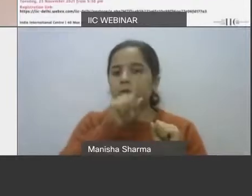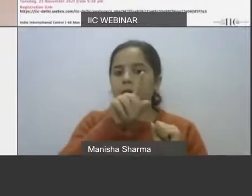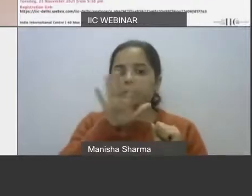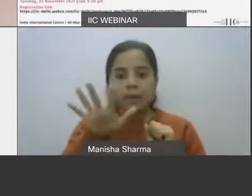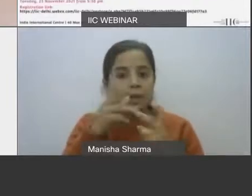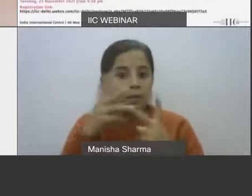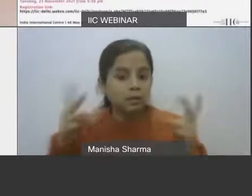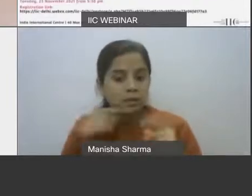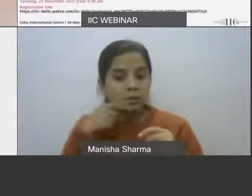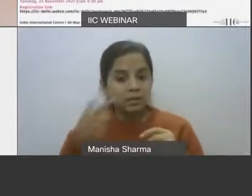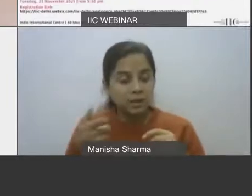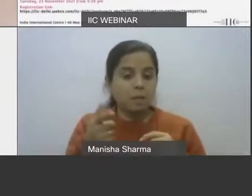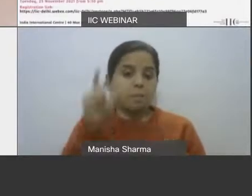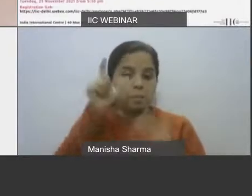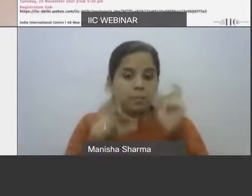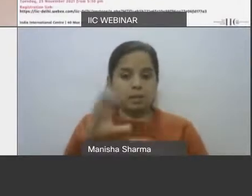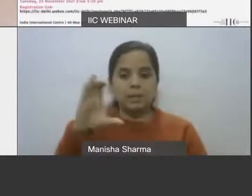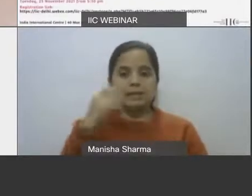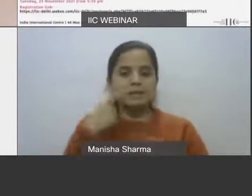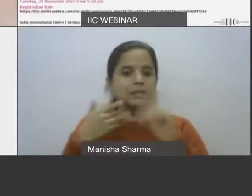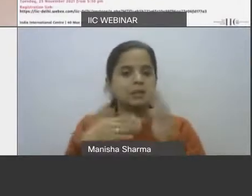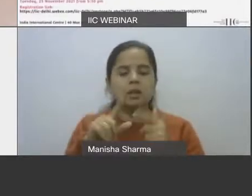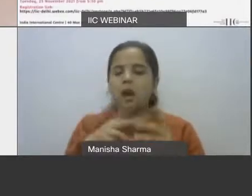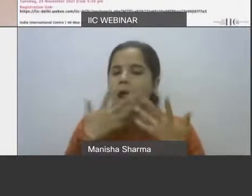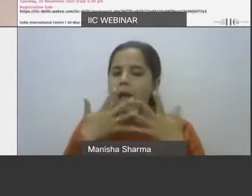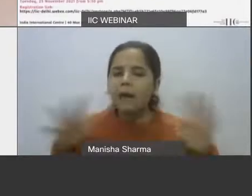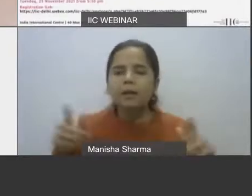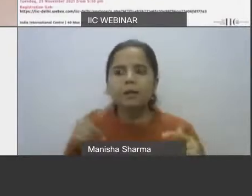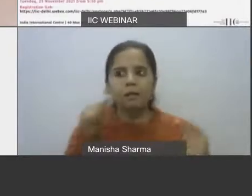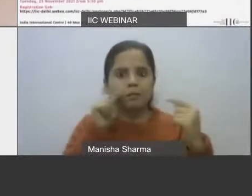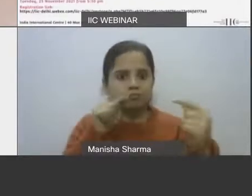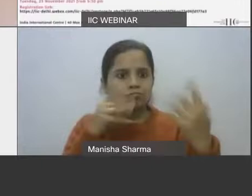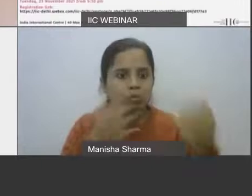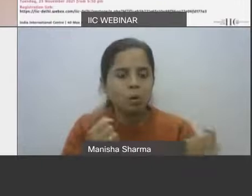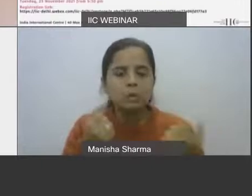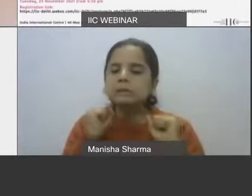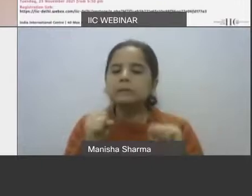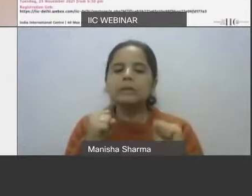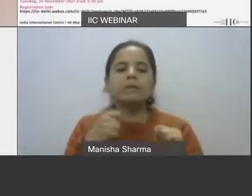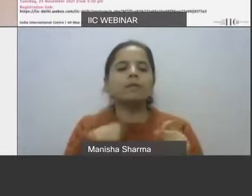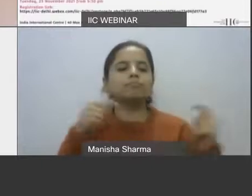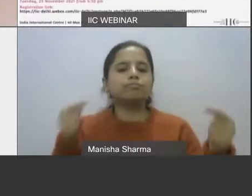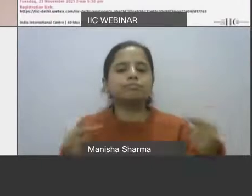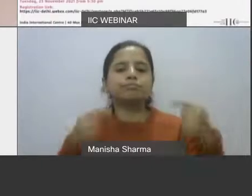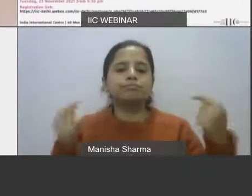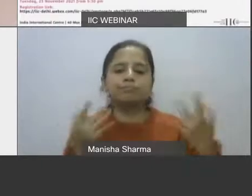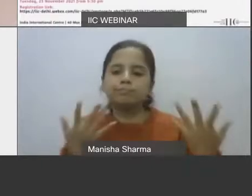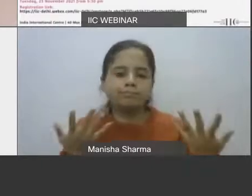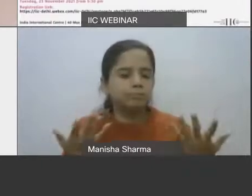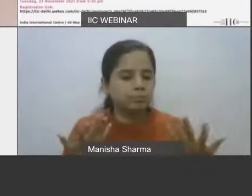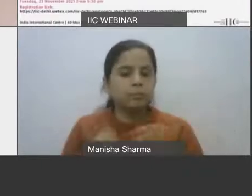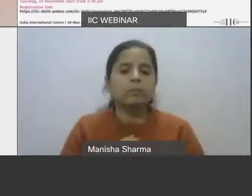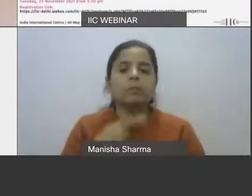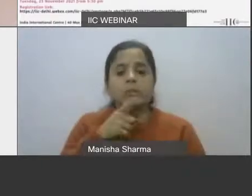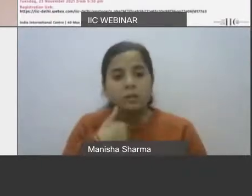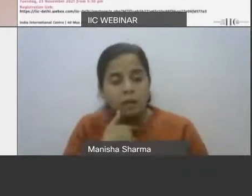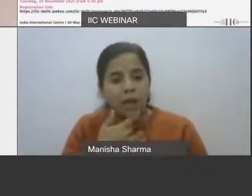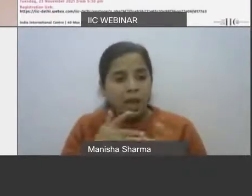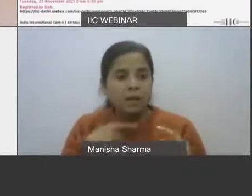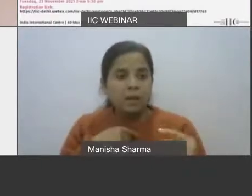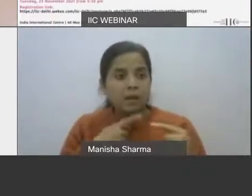citizens, and from there you can't make any further argument. And the problem with this argument, as it will